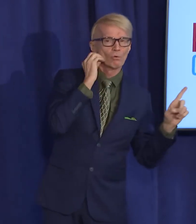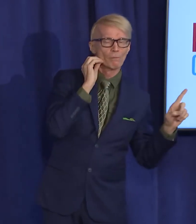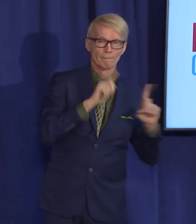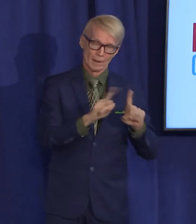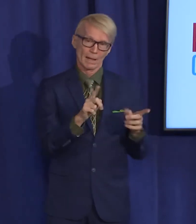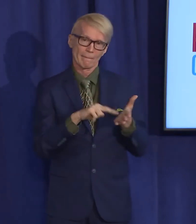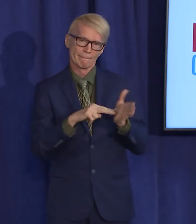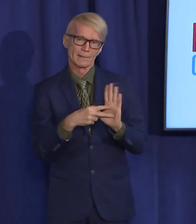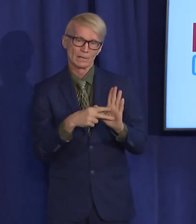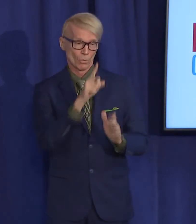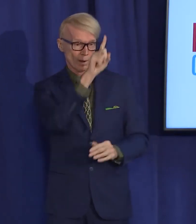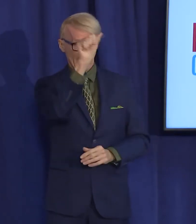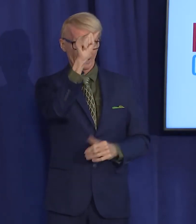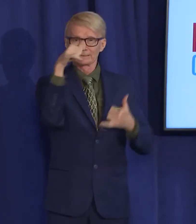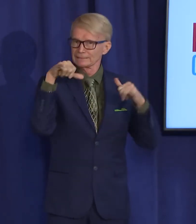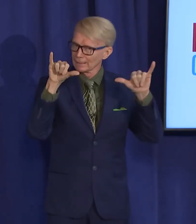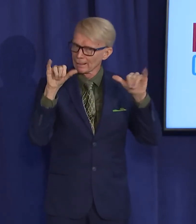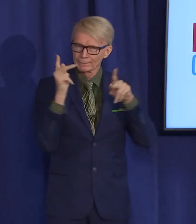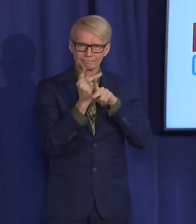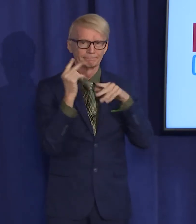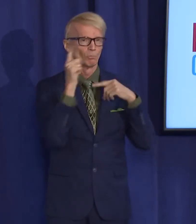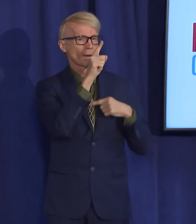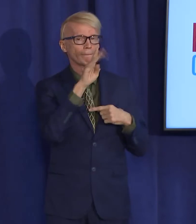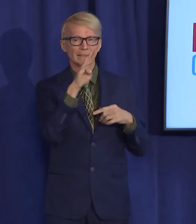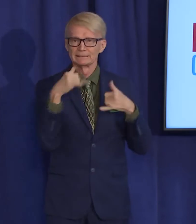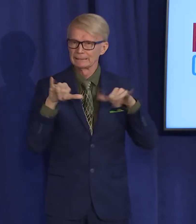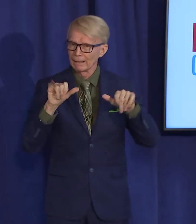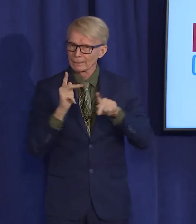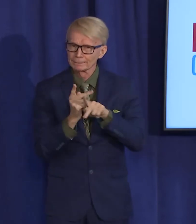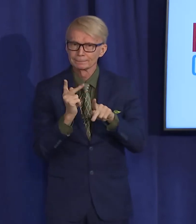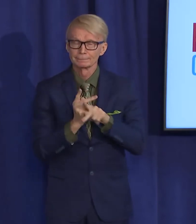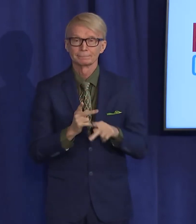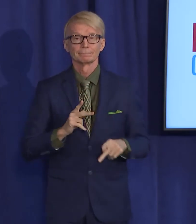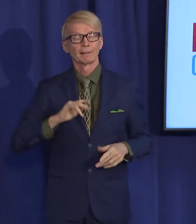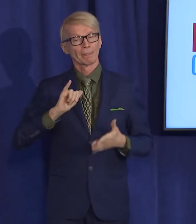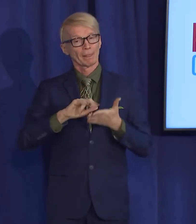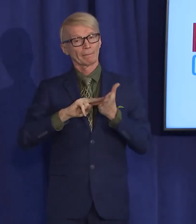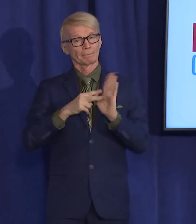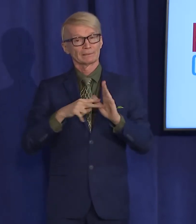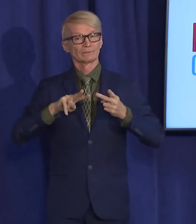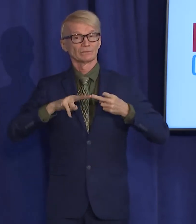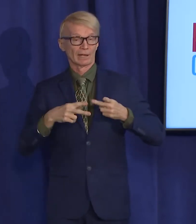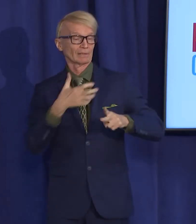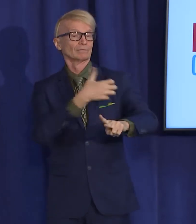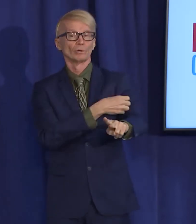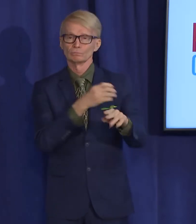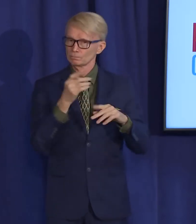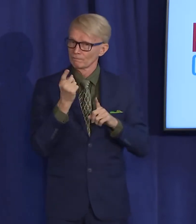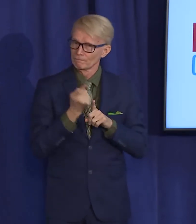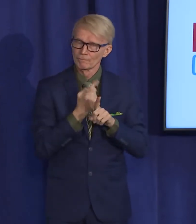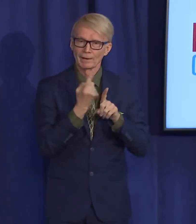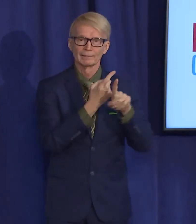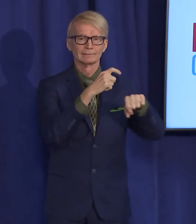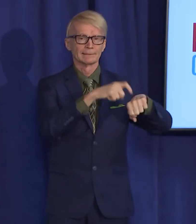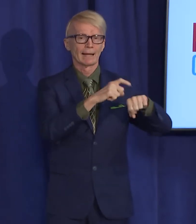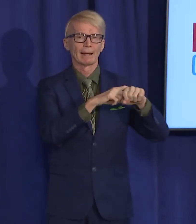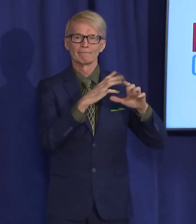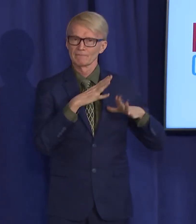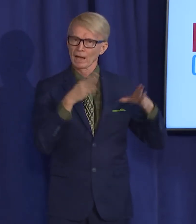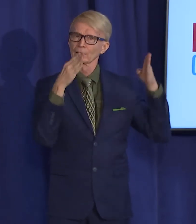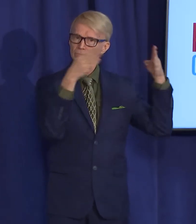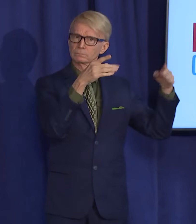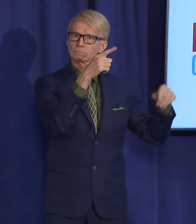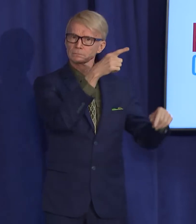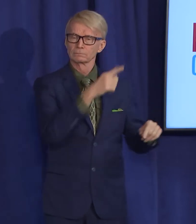1A or 1B and continue to make sure that where people are getting a 2-dose vaccine series, they get that on time. 1C will